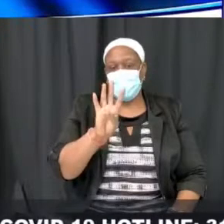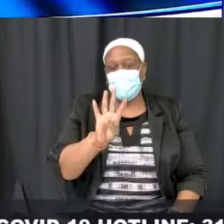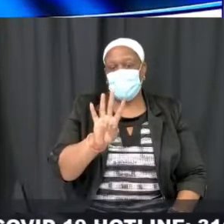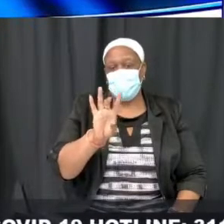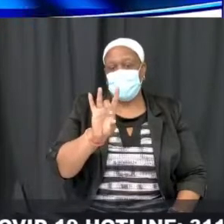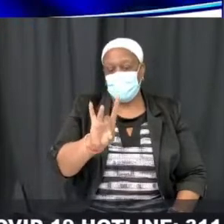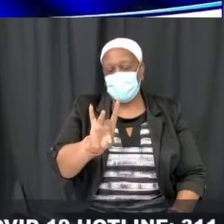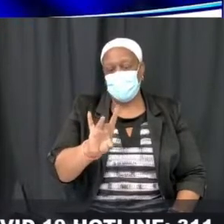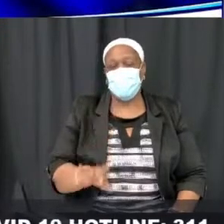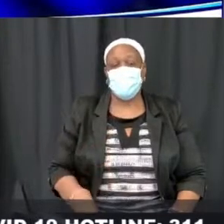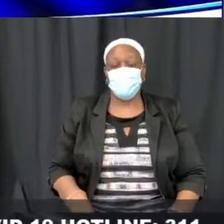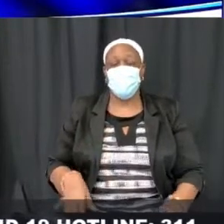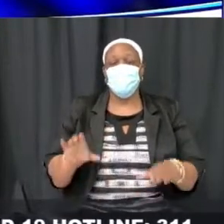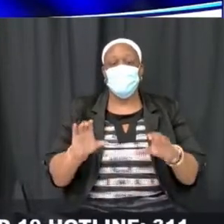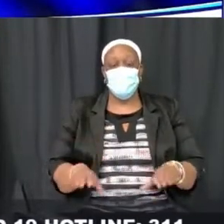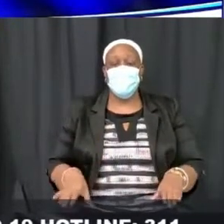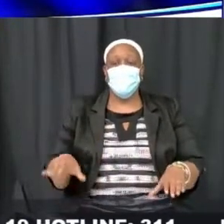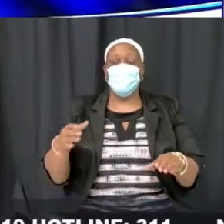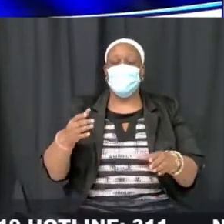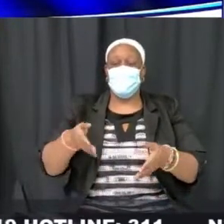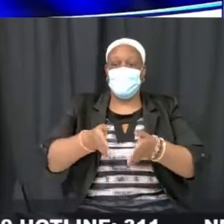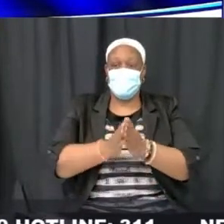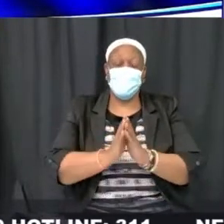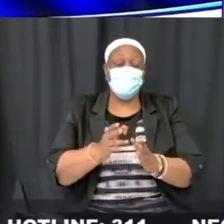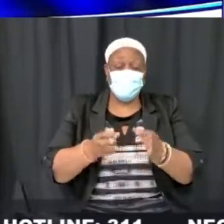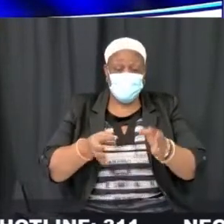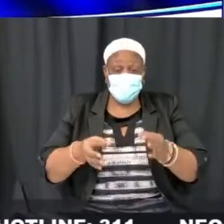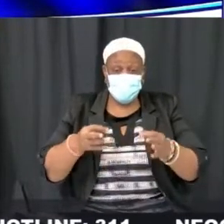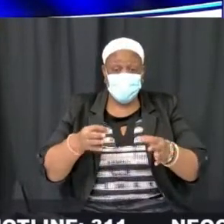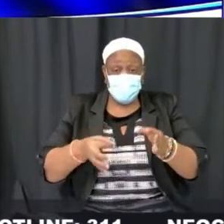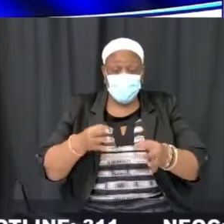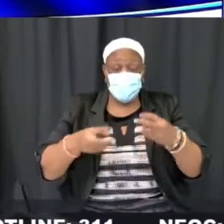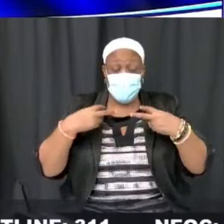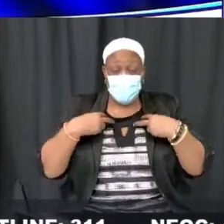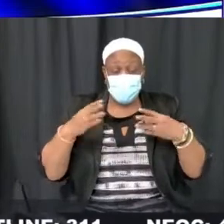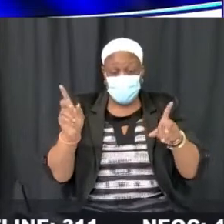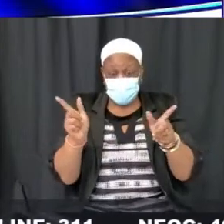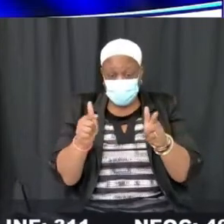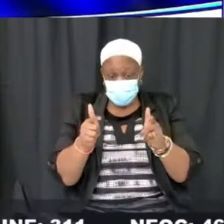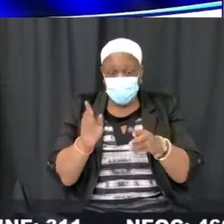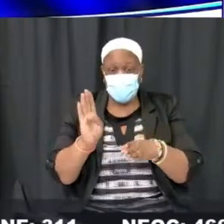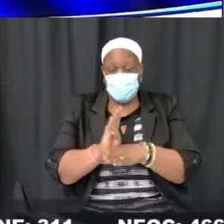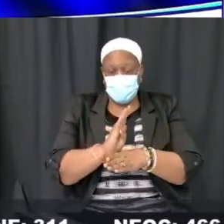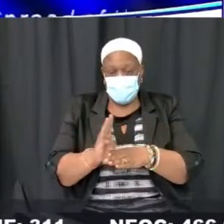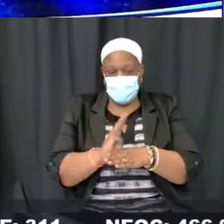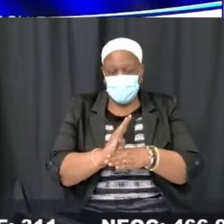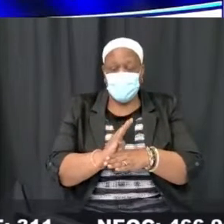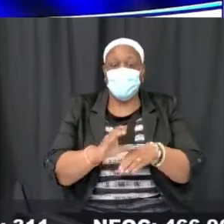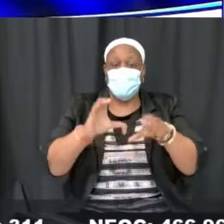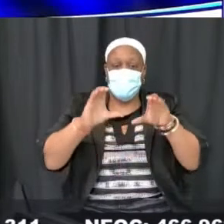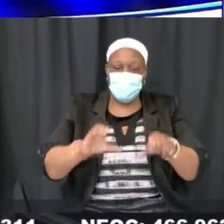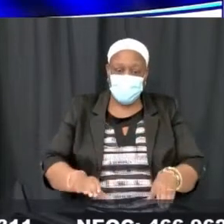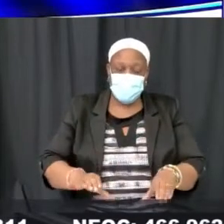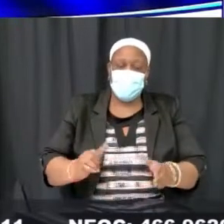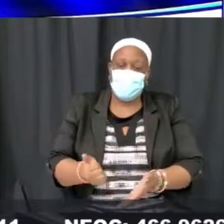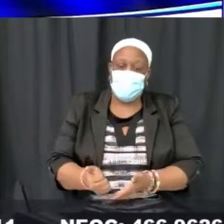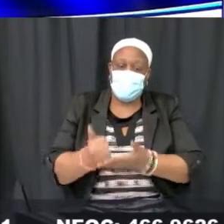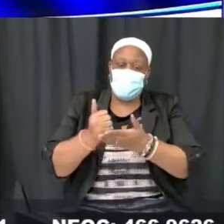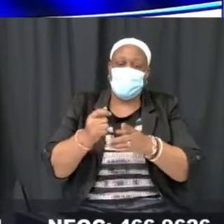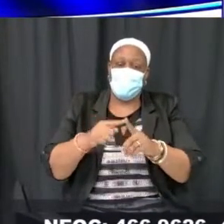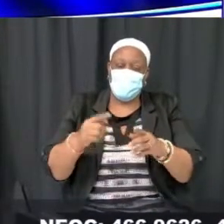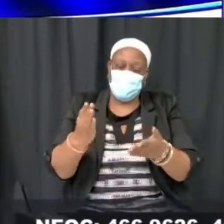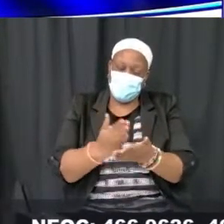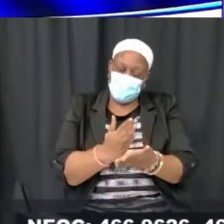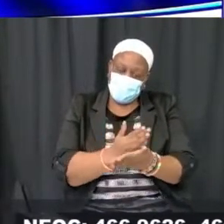869-661-7648. Yes, we too have made the necessary adjustments to ensure that we